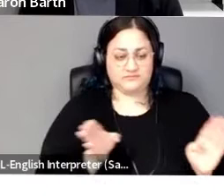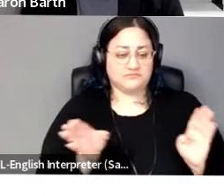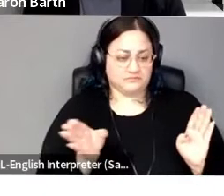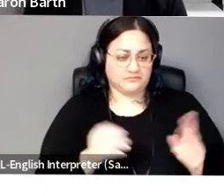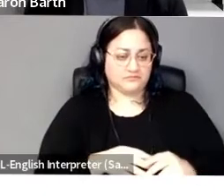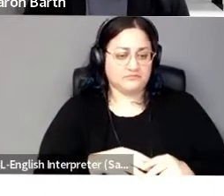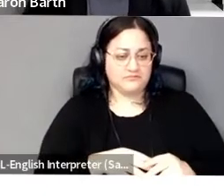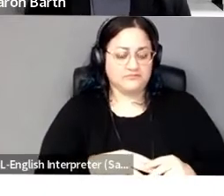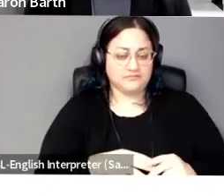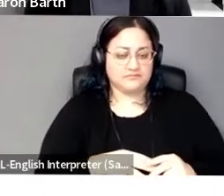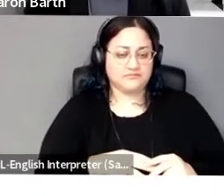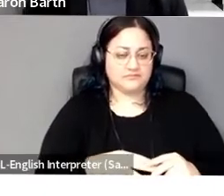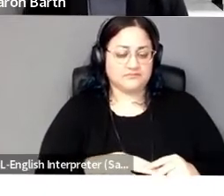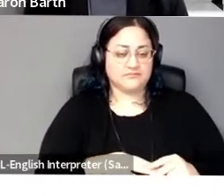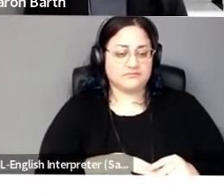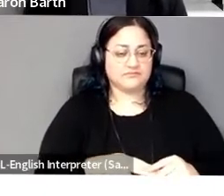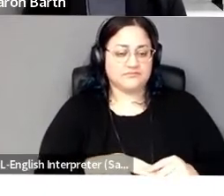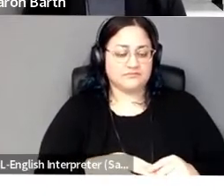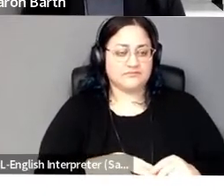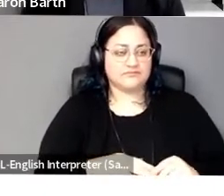Intuition is more instinctive.